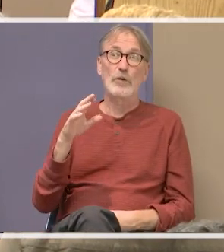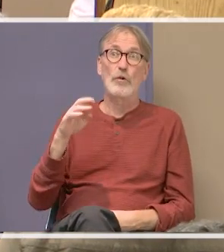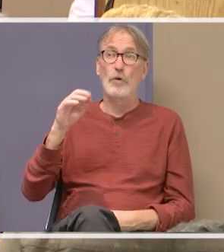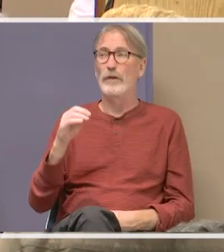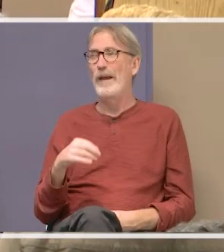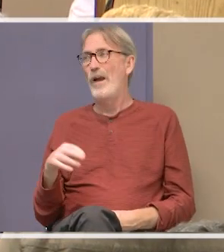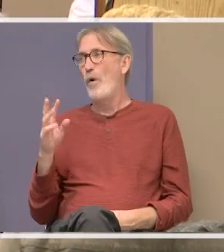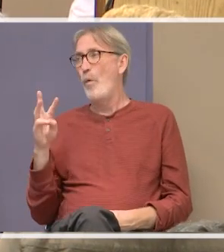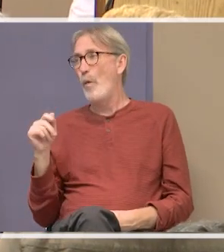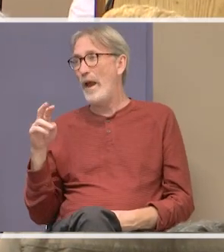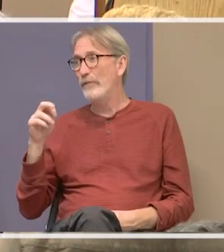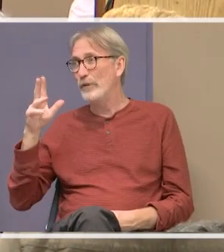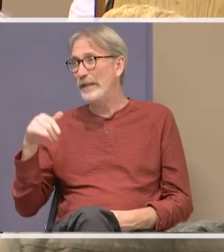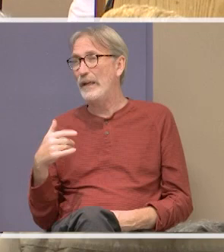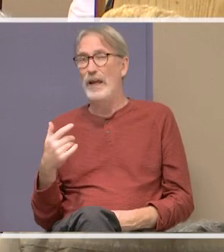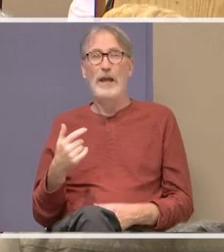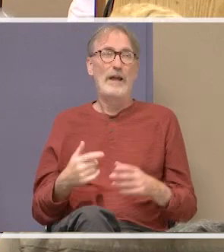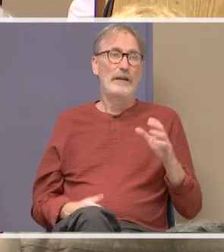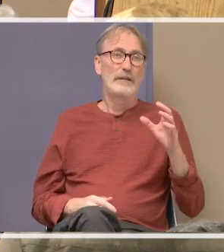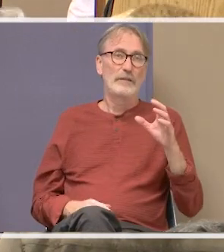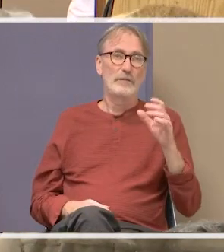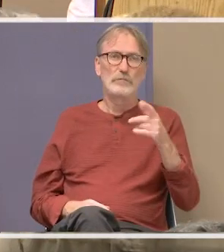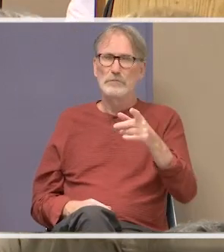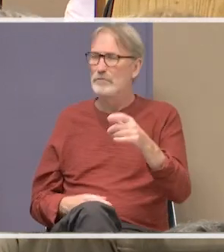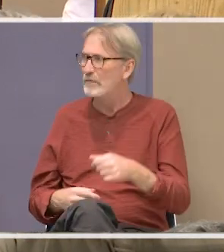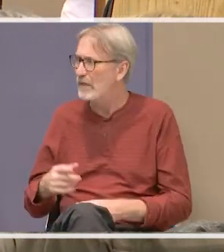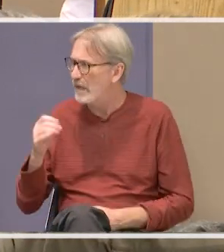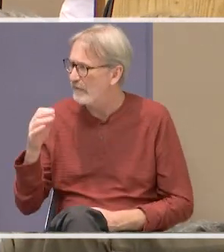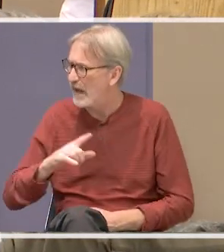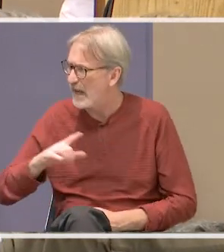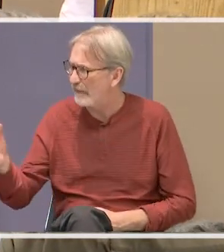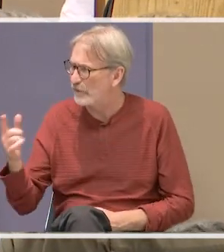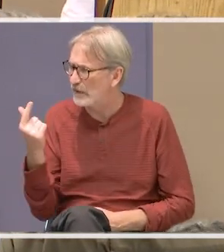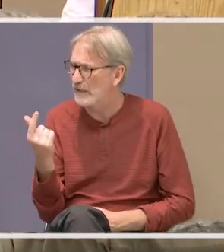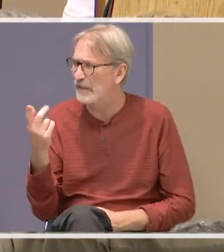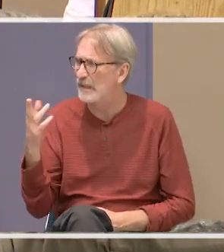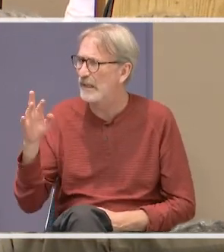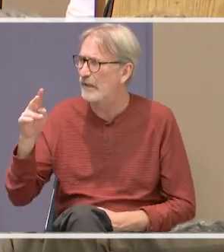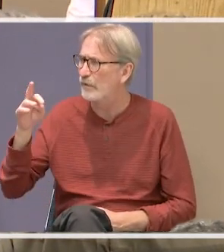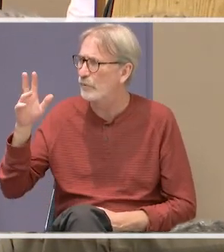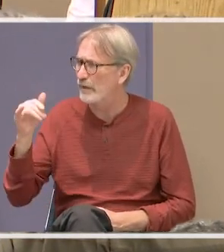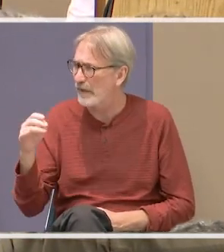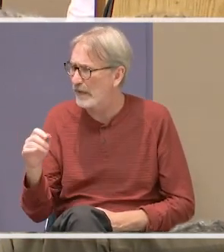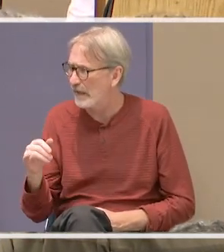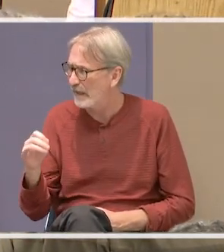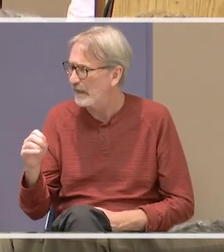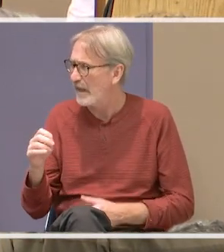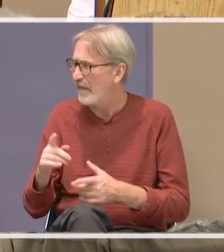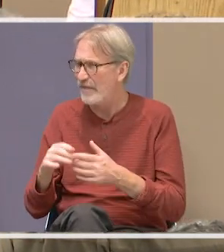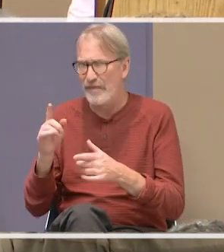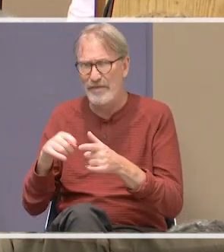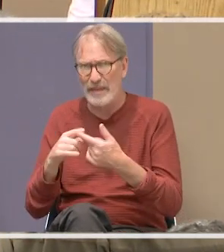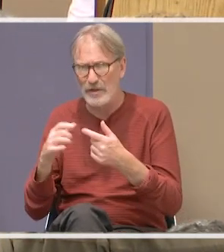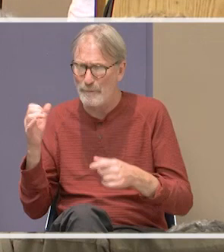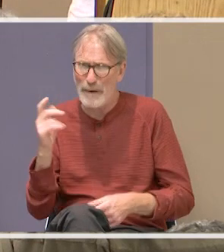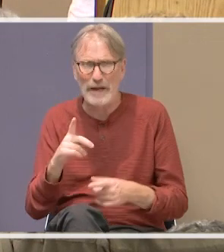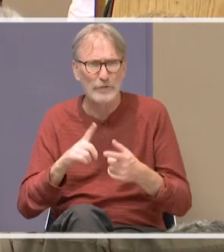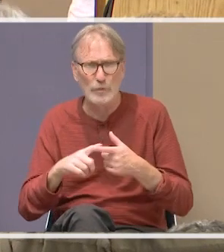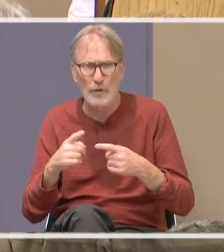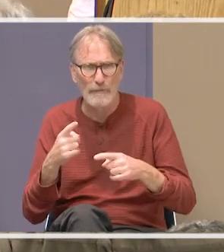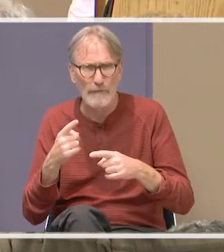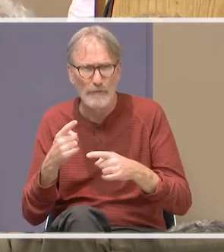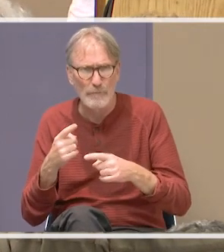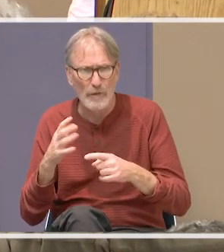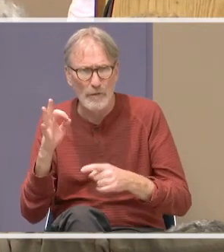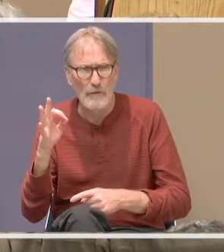or Edgerton, or Guthrie. And if you make a left at Guthrie, then you're back at the Forbes and East End intersection, which is so dangerous that I